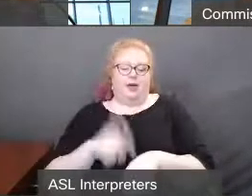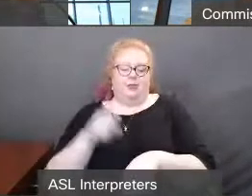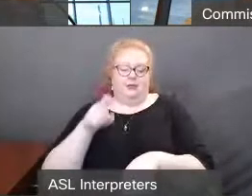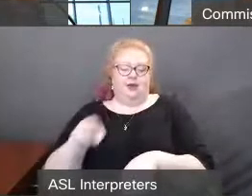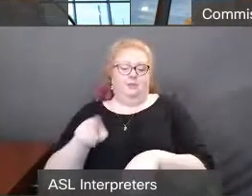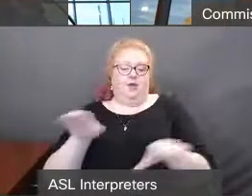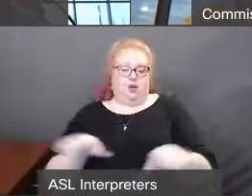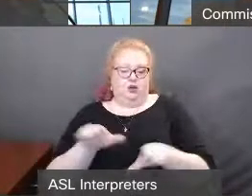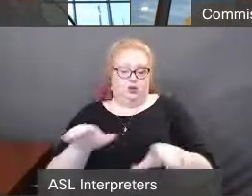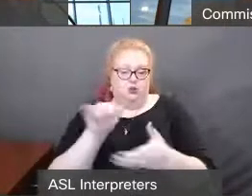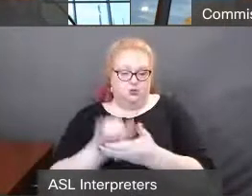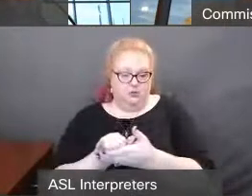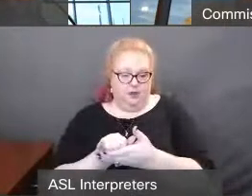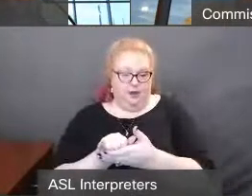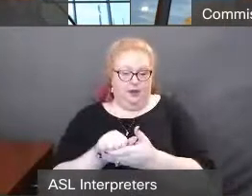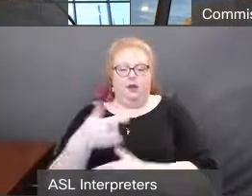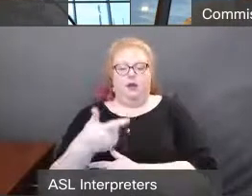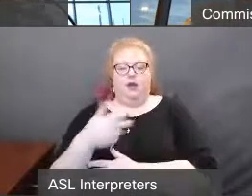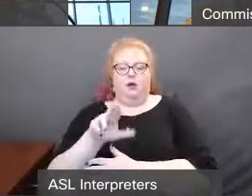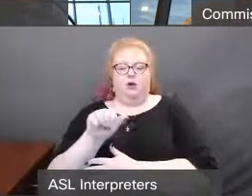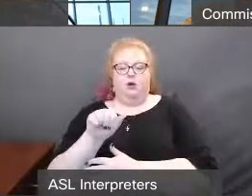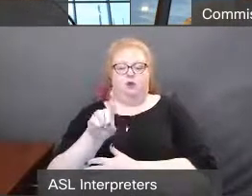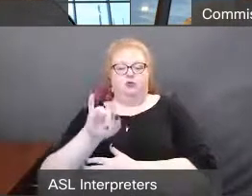grading permit